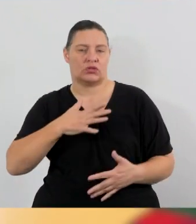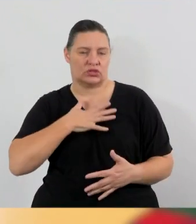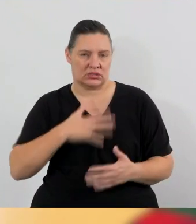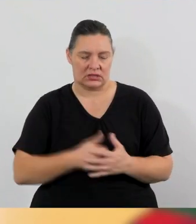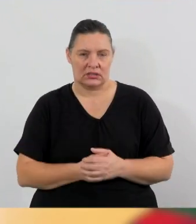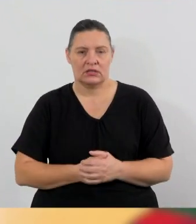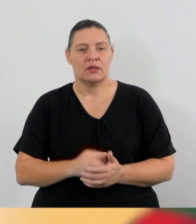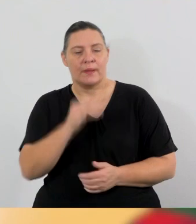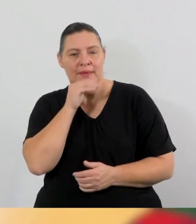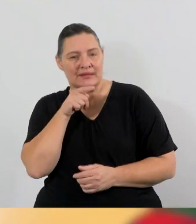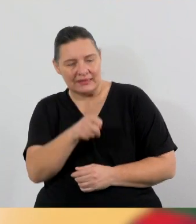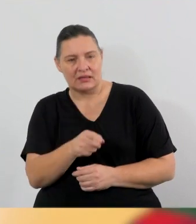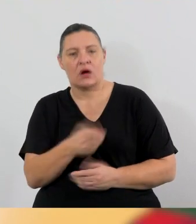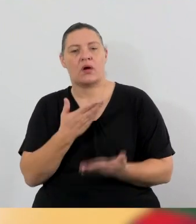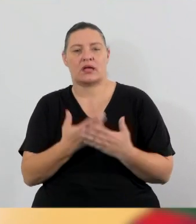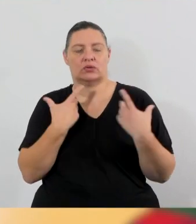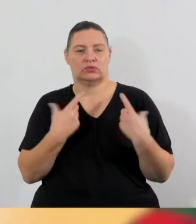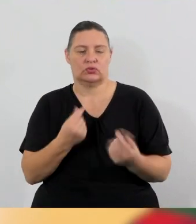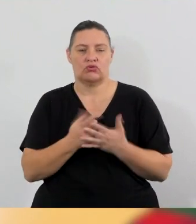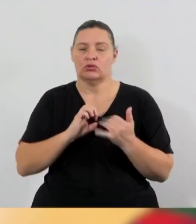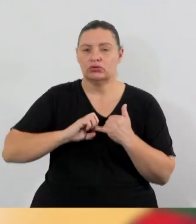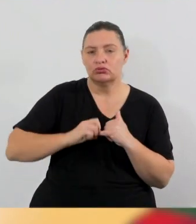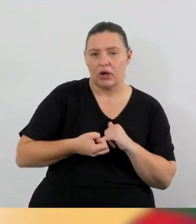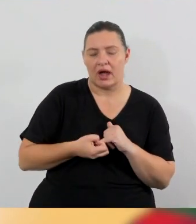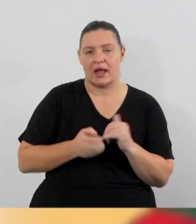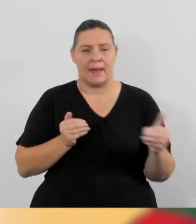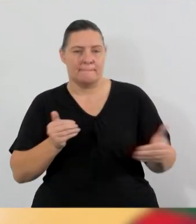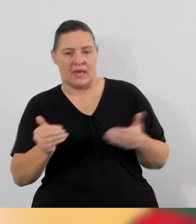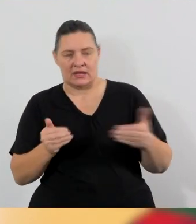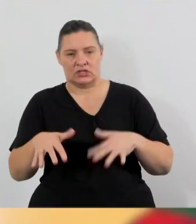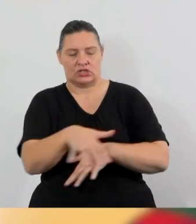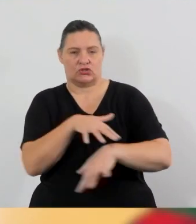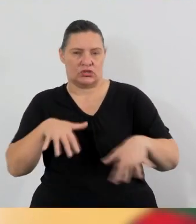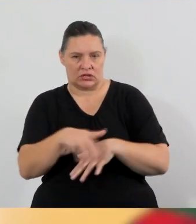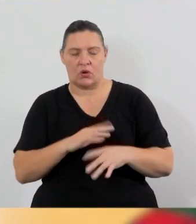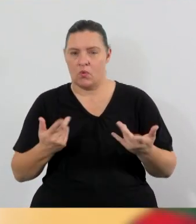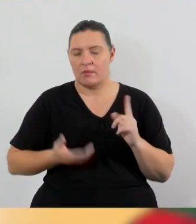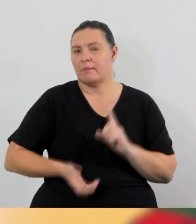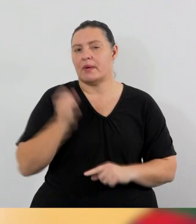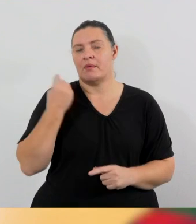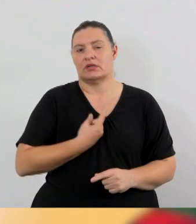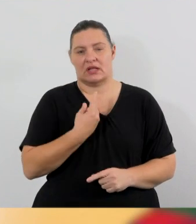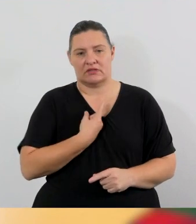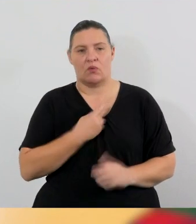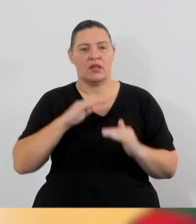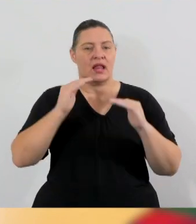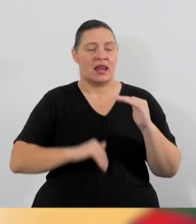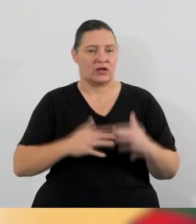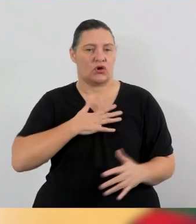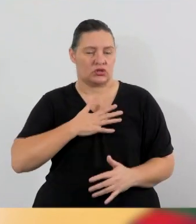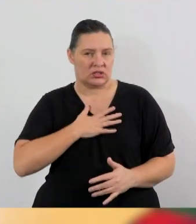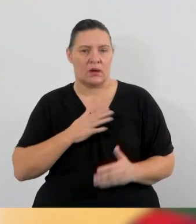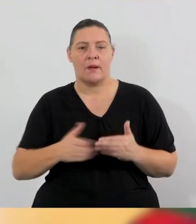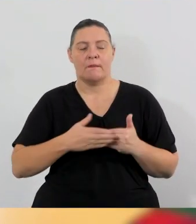oxygen. So that is what we can do to try and manage the situation where we could find ourselves with less oxygen